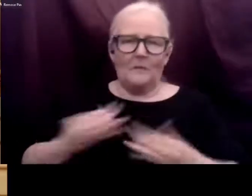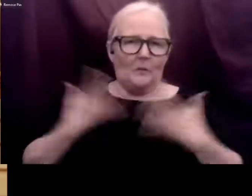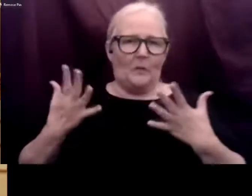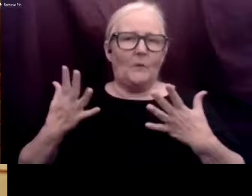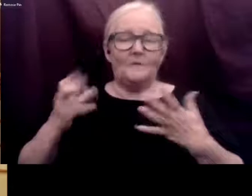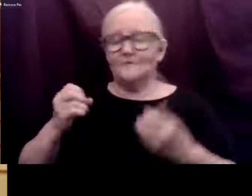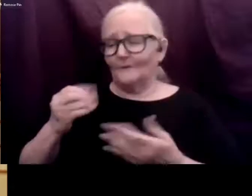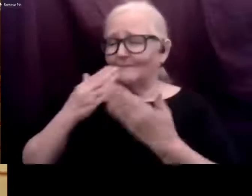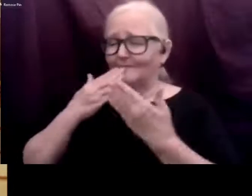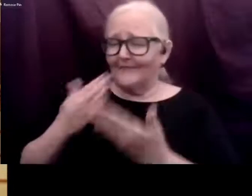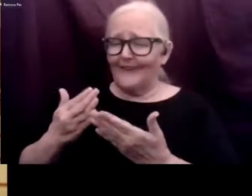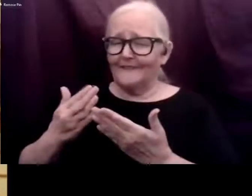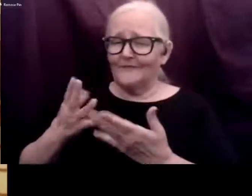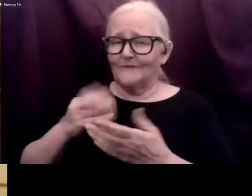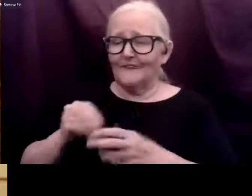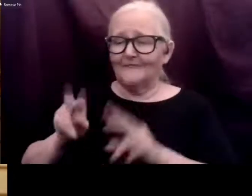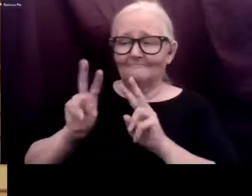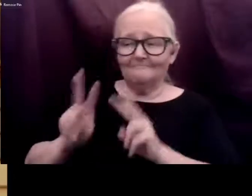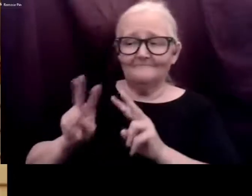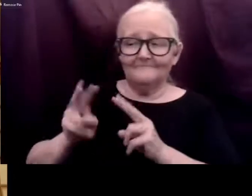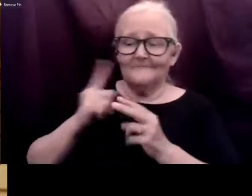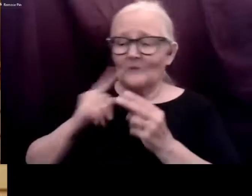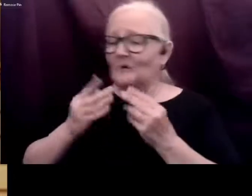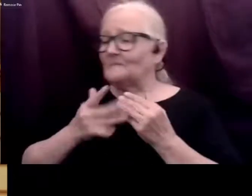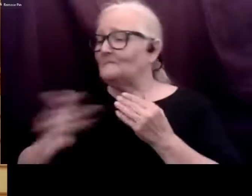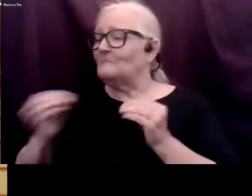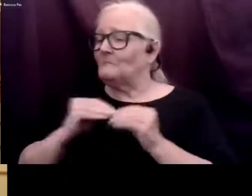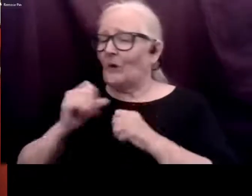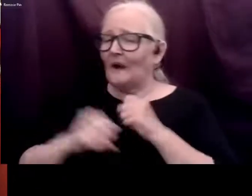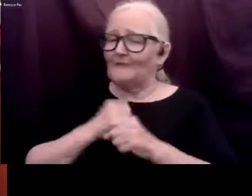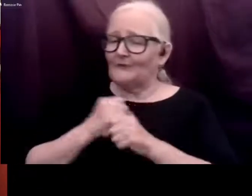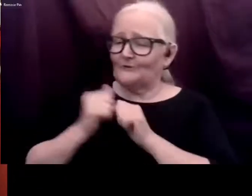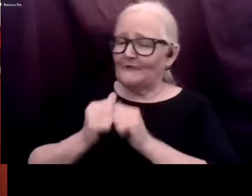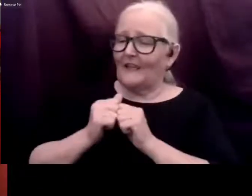more years together. Bless you.